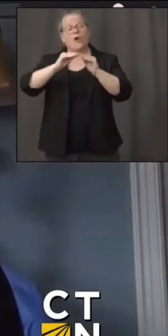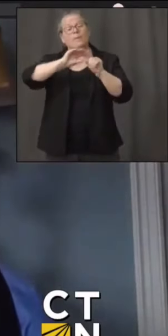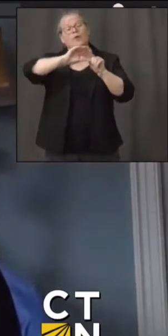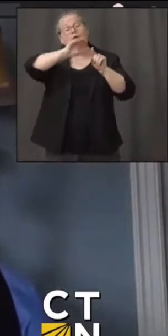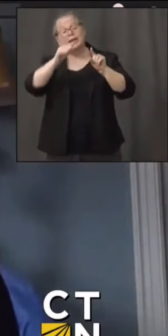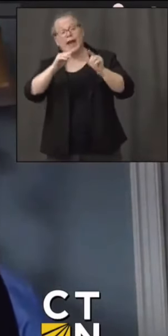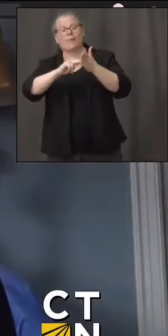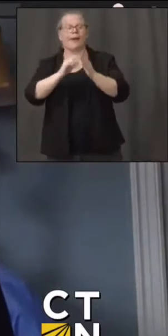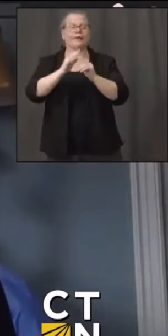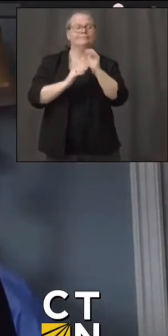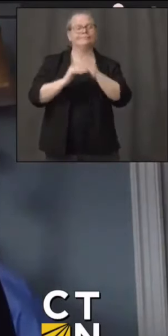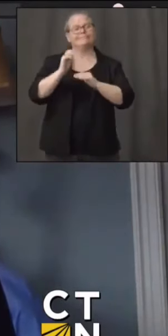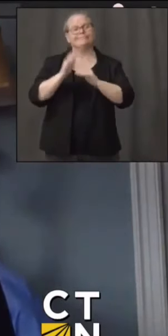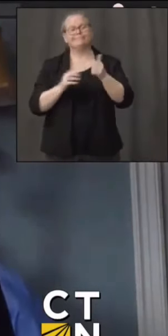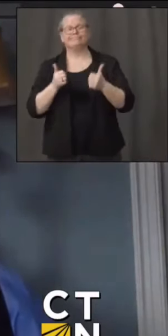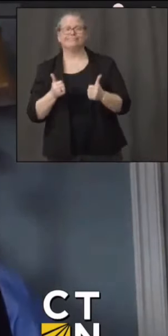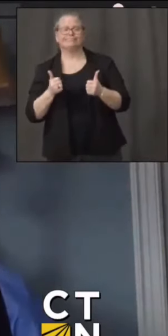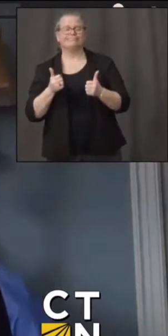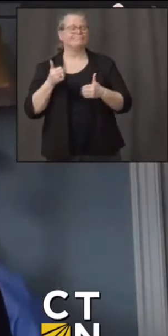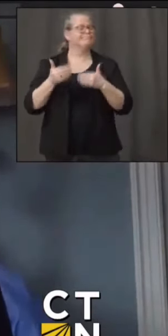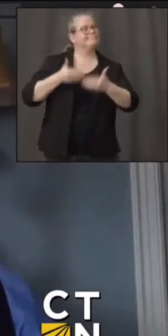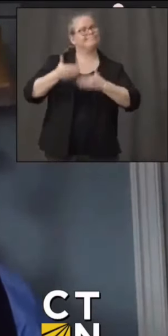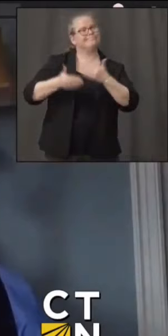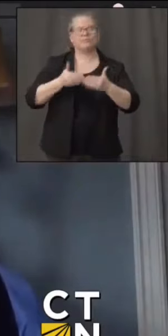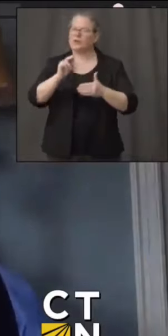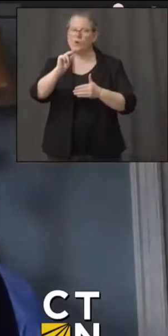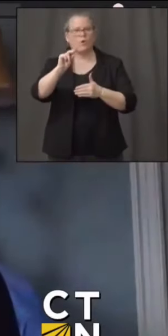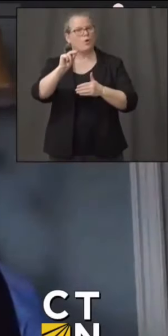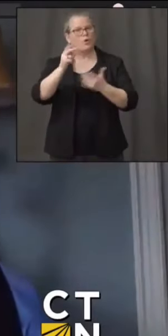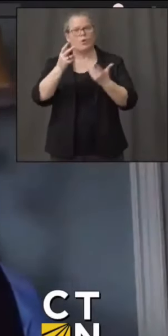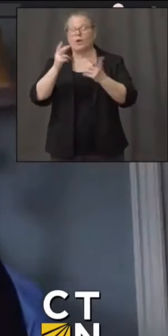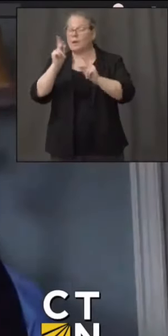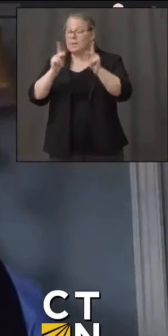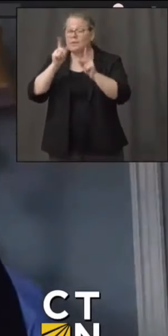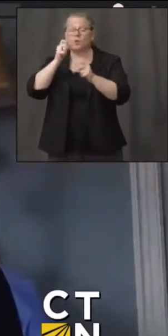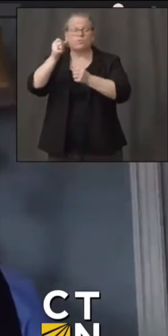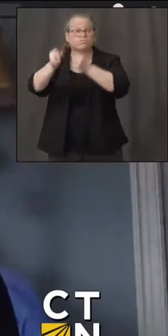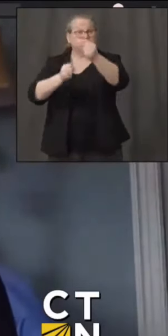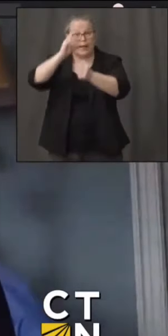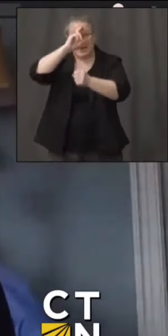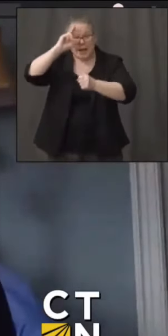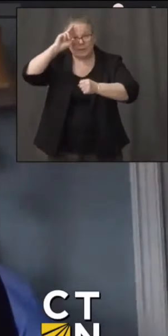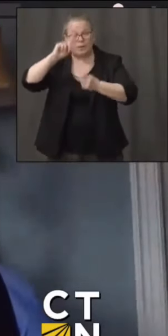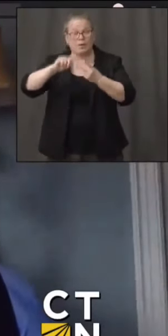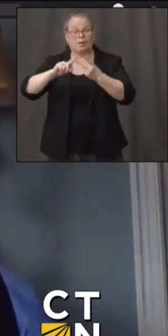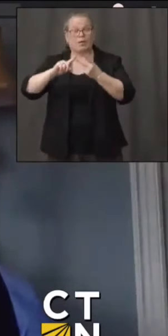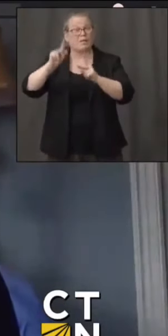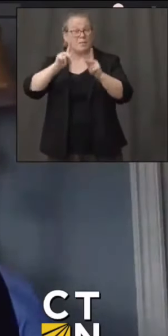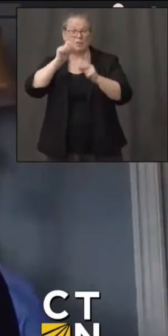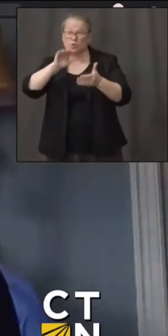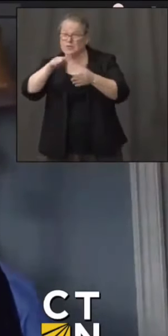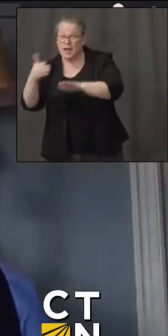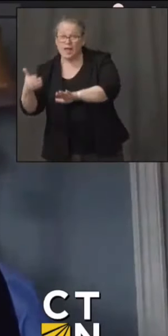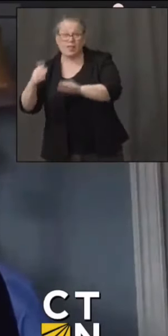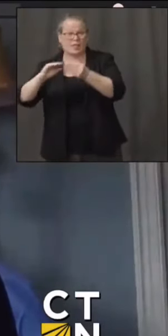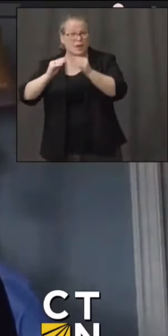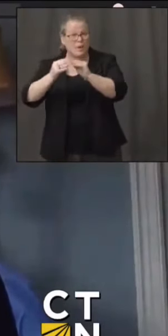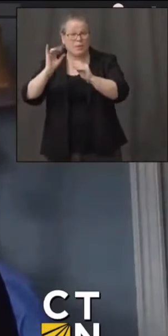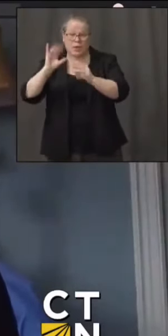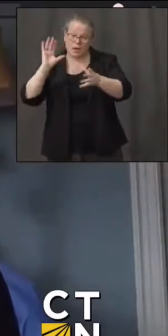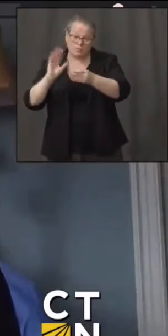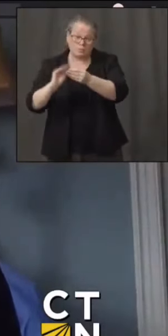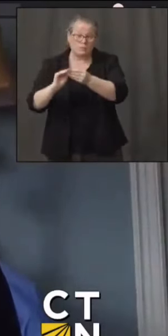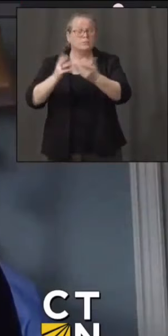at the number of hospitalizations that are continuing to happen, the number of deaths that are continuing to happen, the New